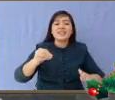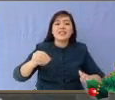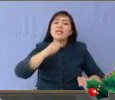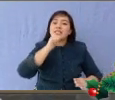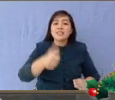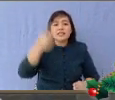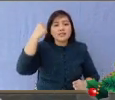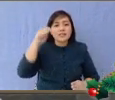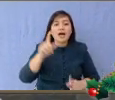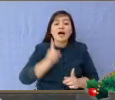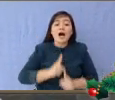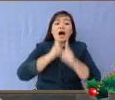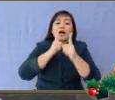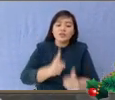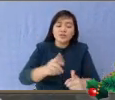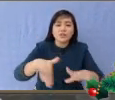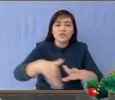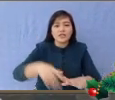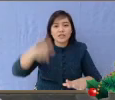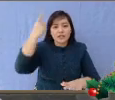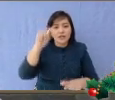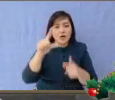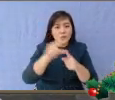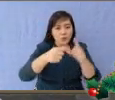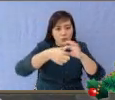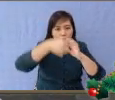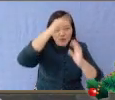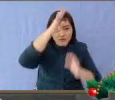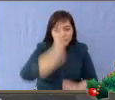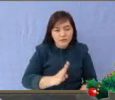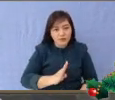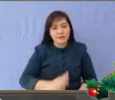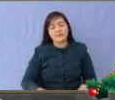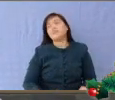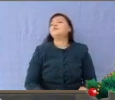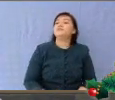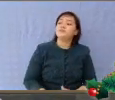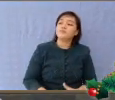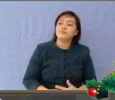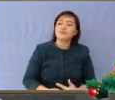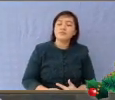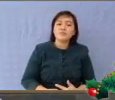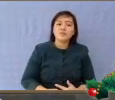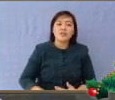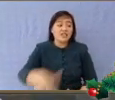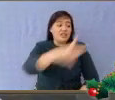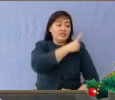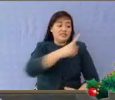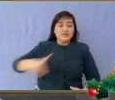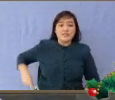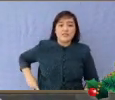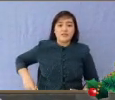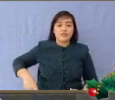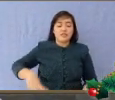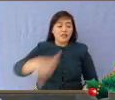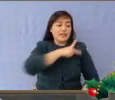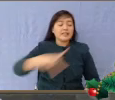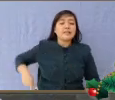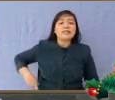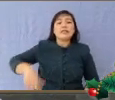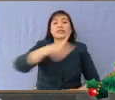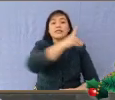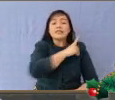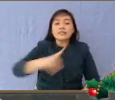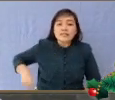the Bible. Psalms 23 is his experience. Many times, David was in